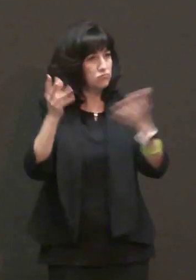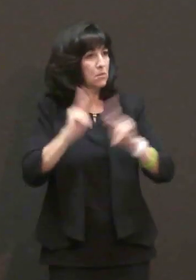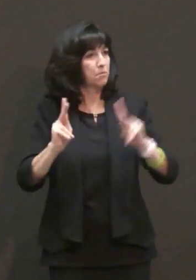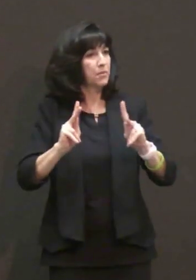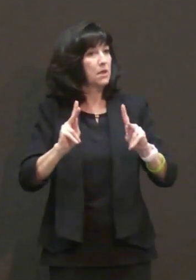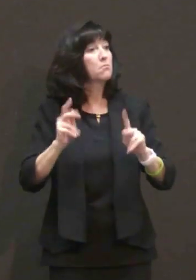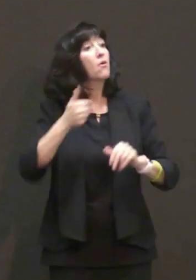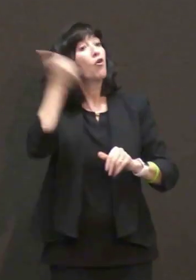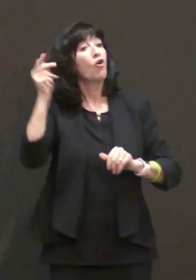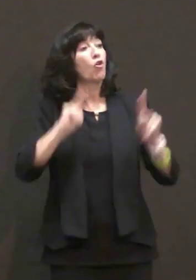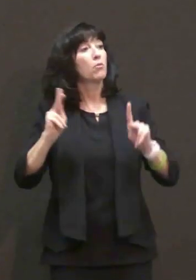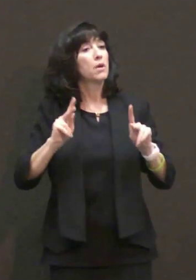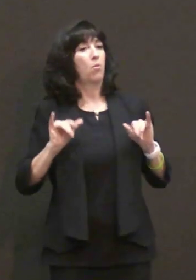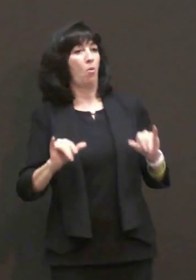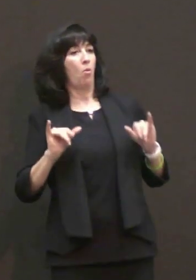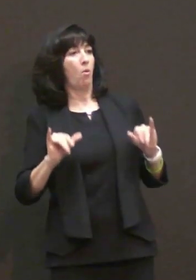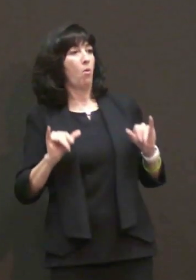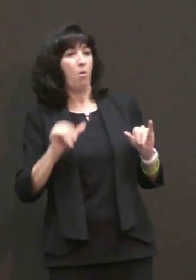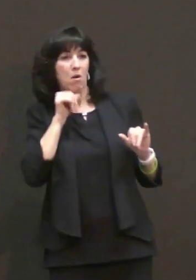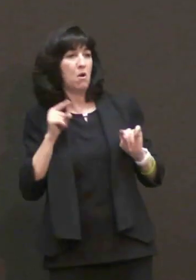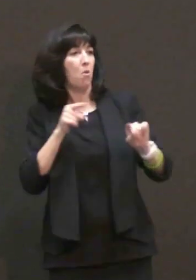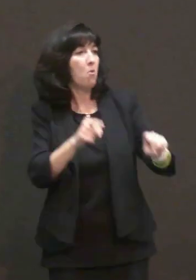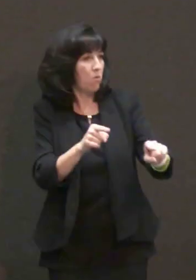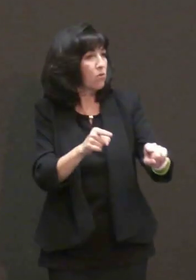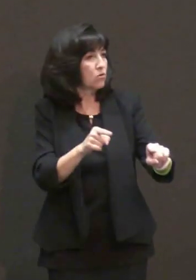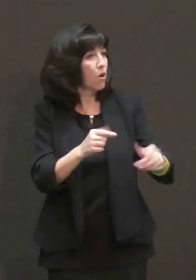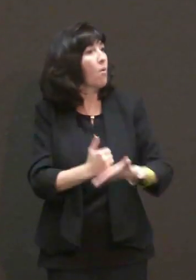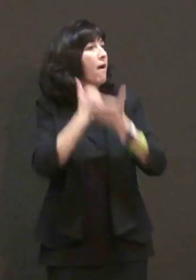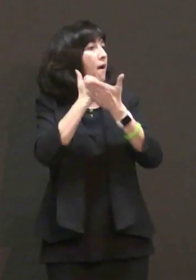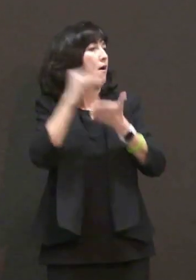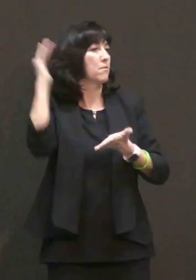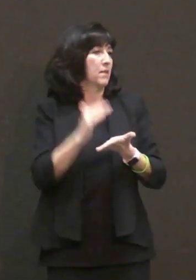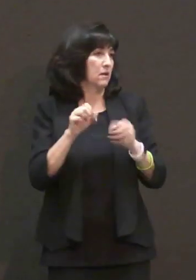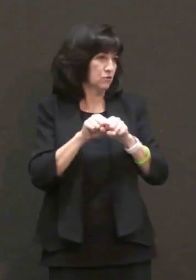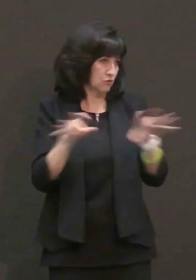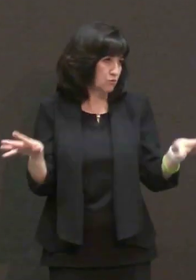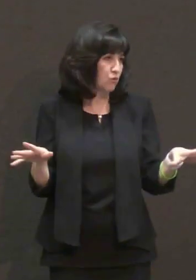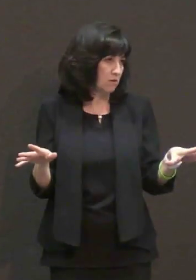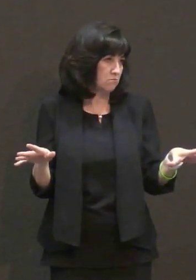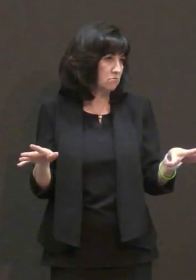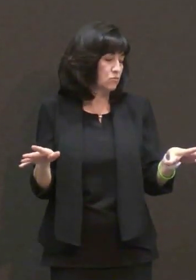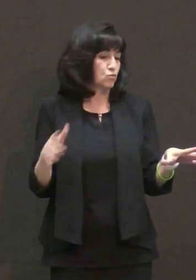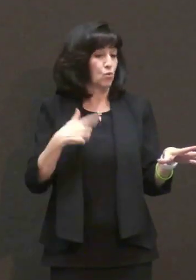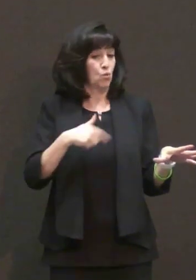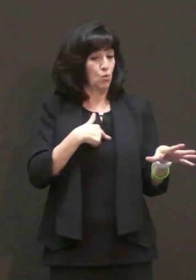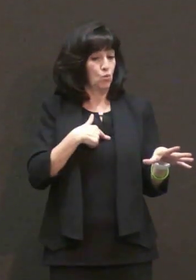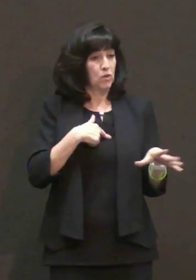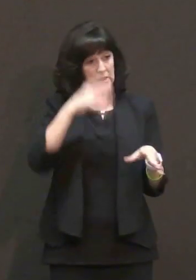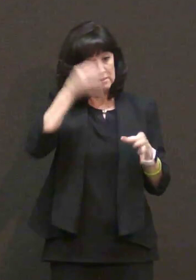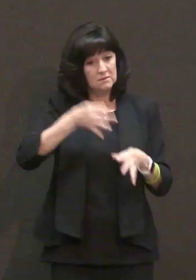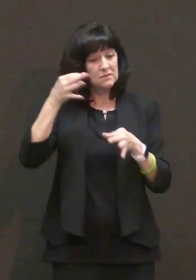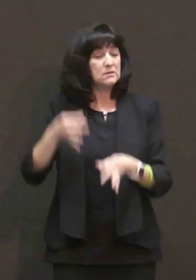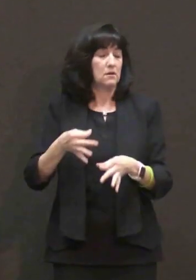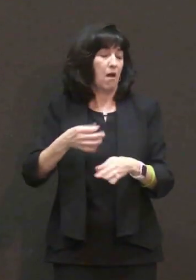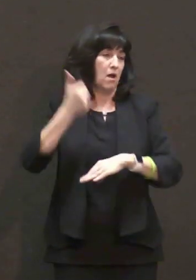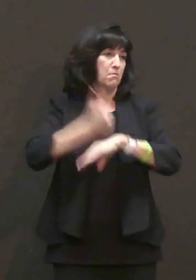the guidance that we know is out there and make decisions based on the situation on the ground.